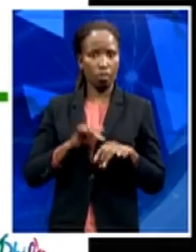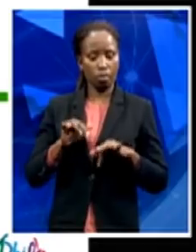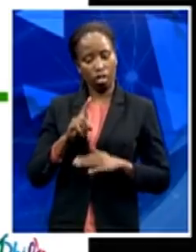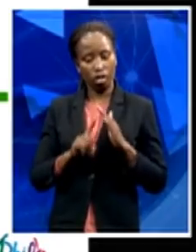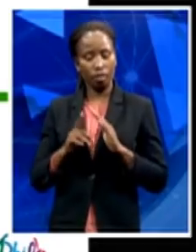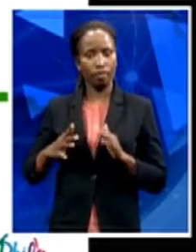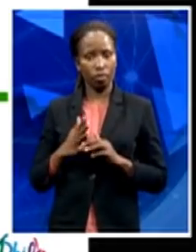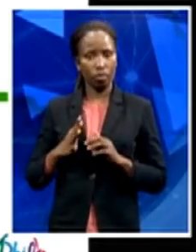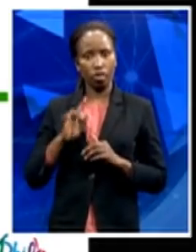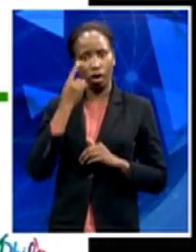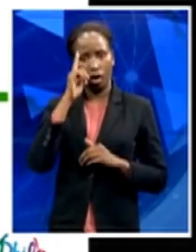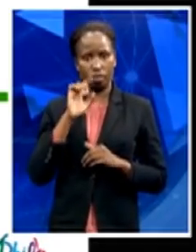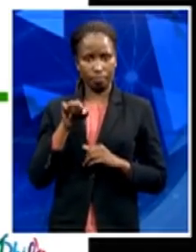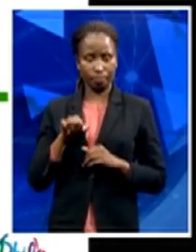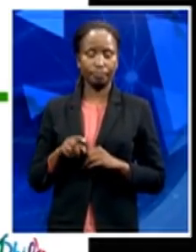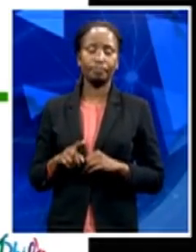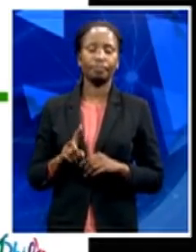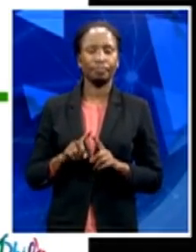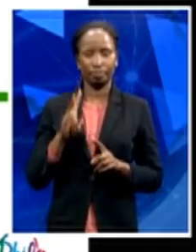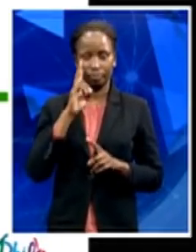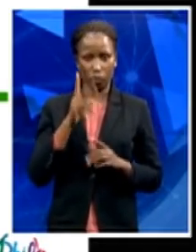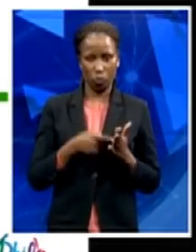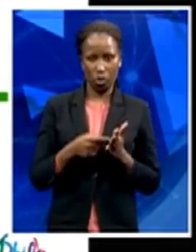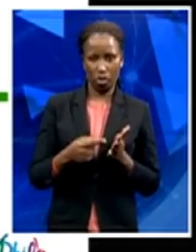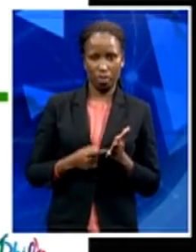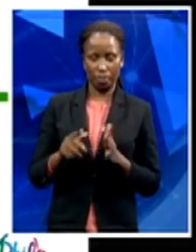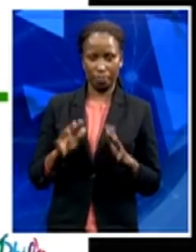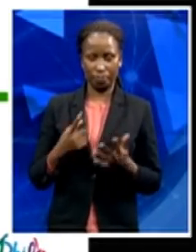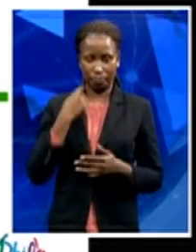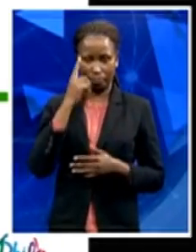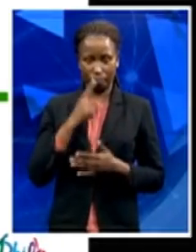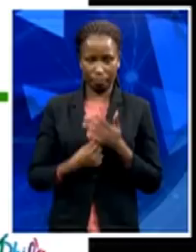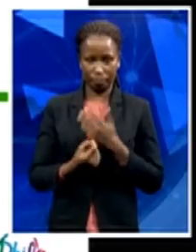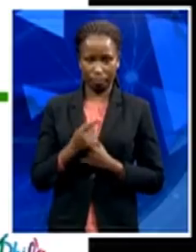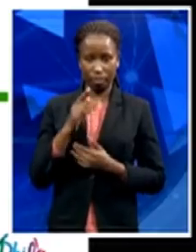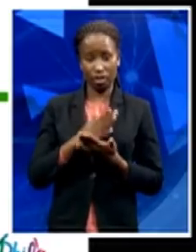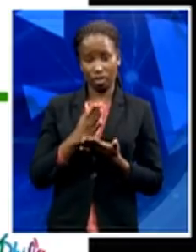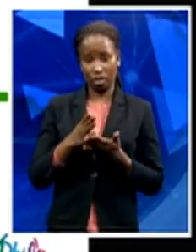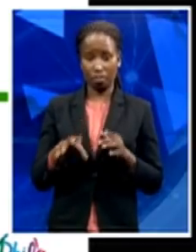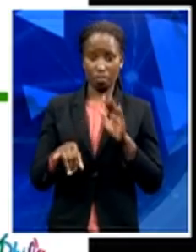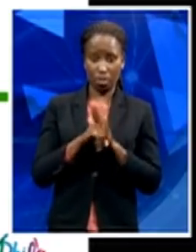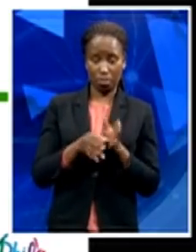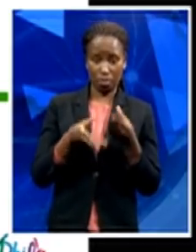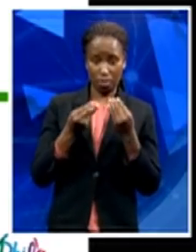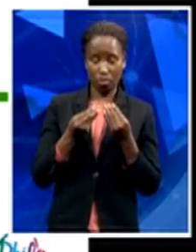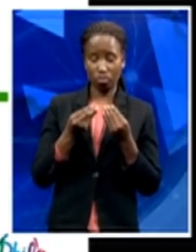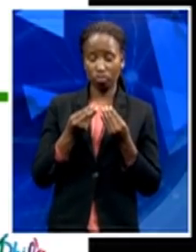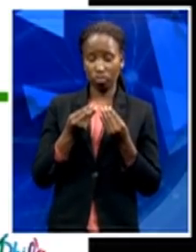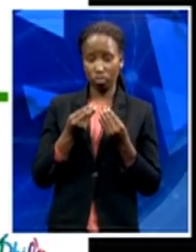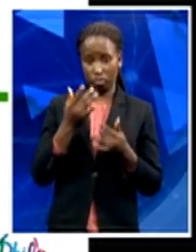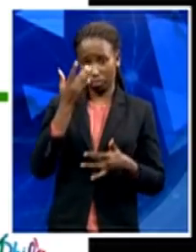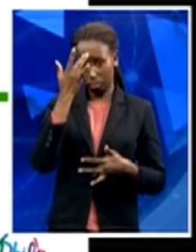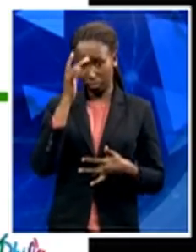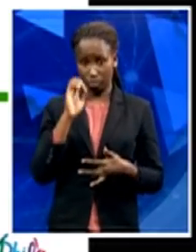the weekly proportion of those tests that have tested positive, you can see that now we are lying at